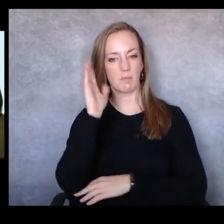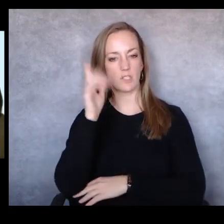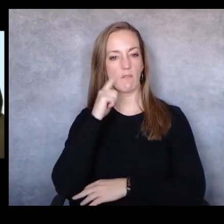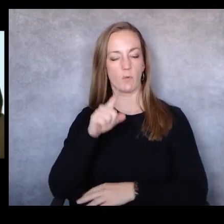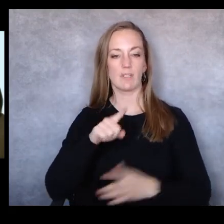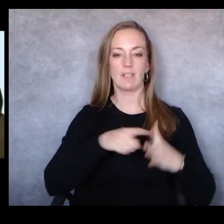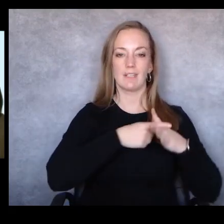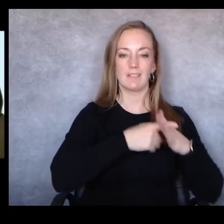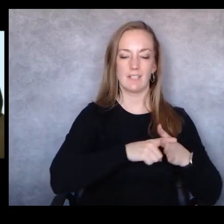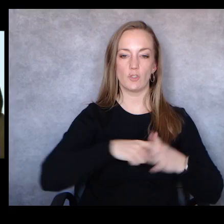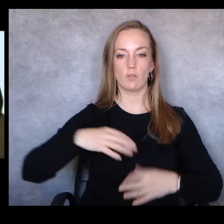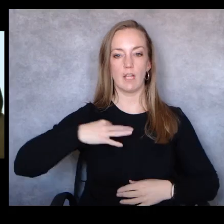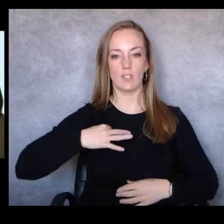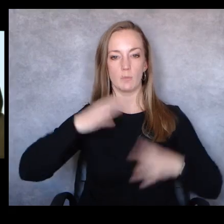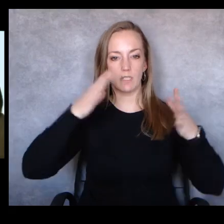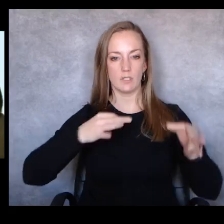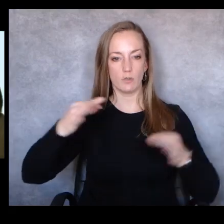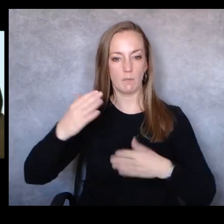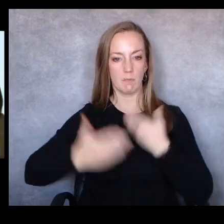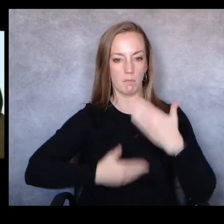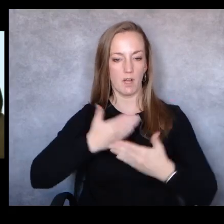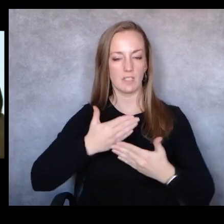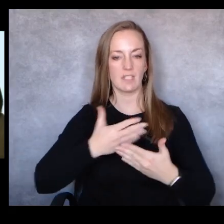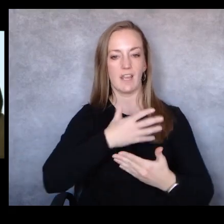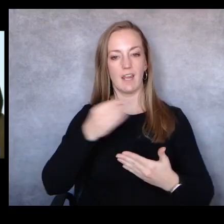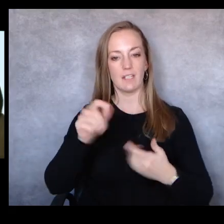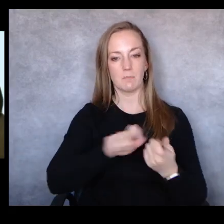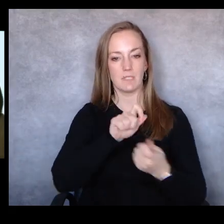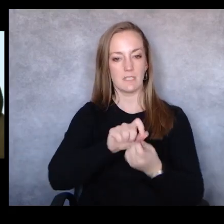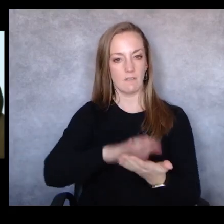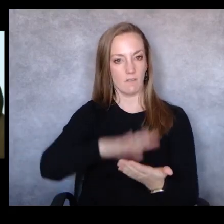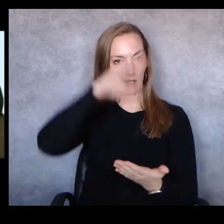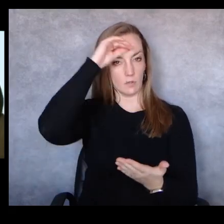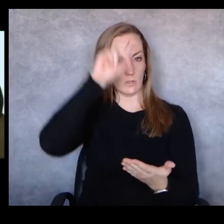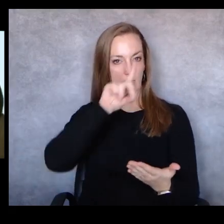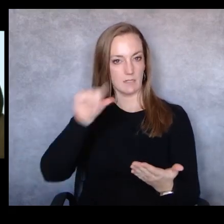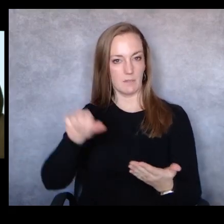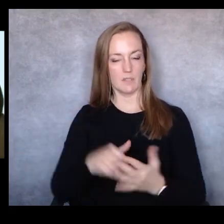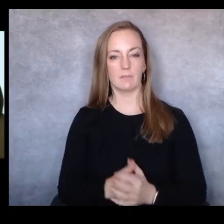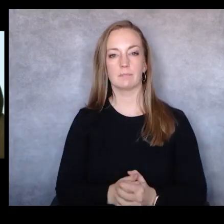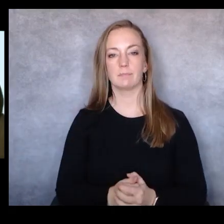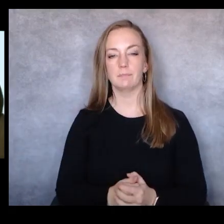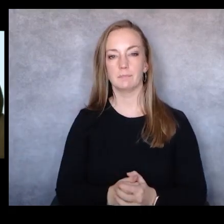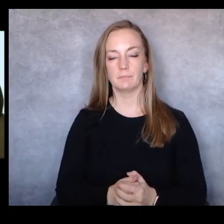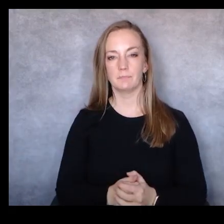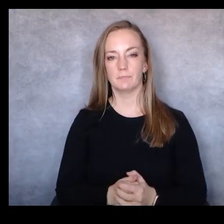initial eligibility determination process in specific learning disability.